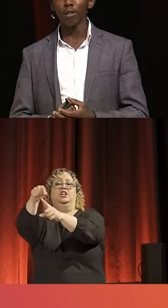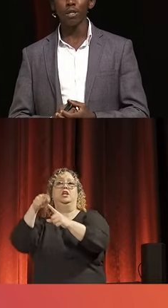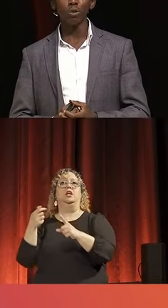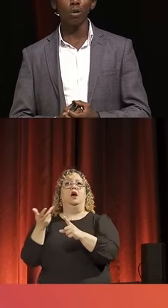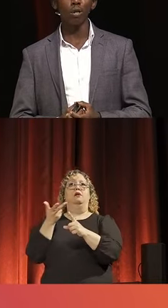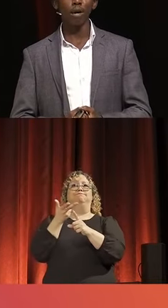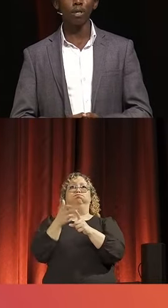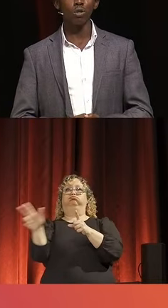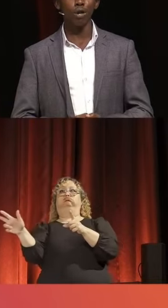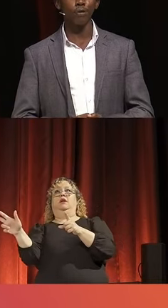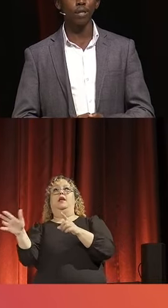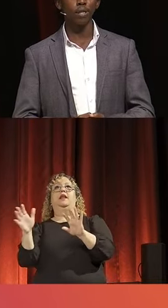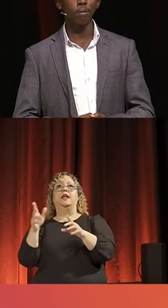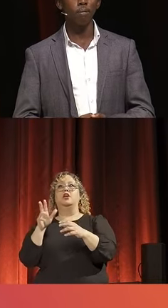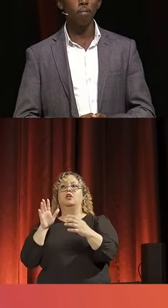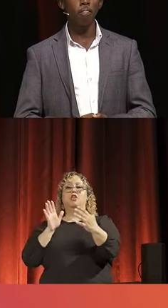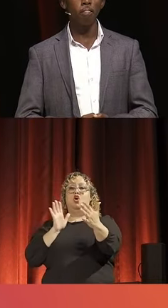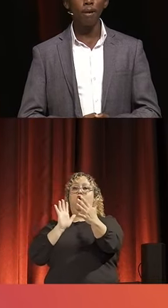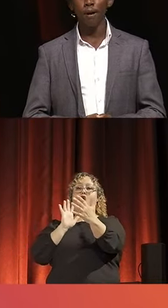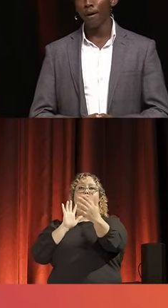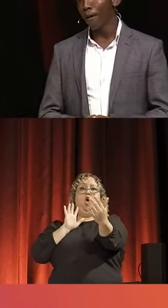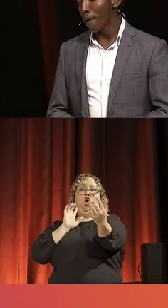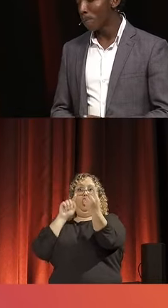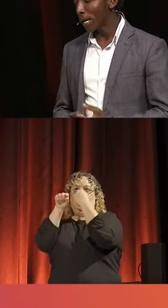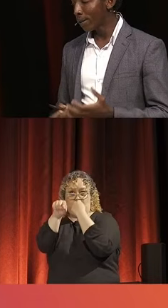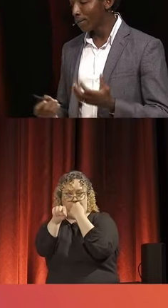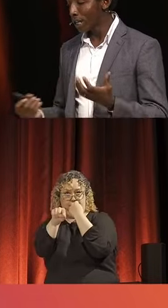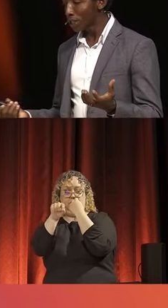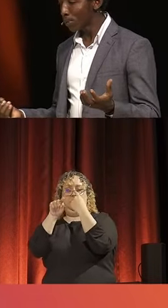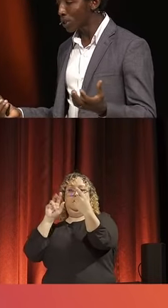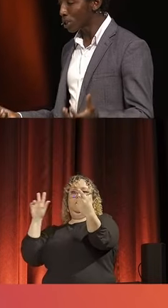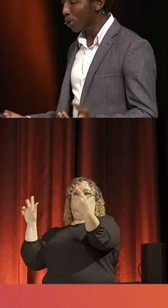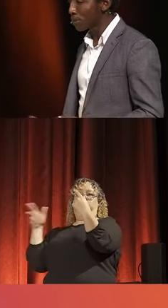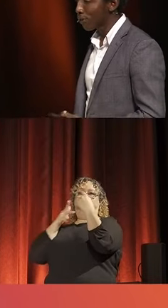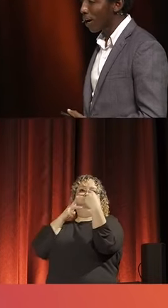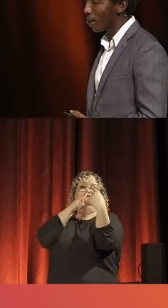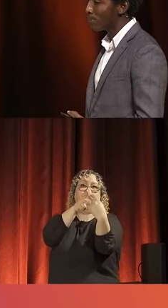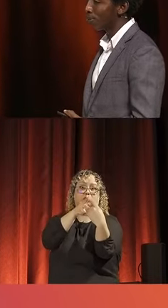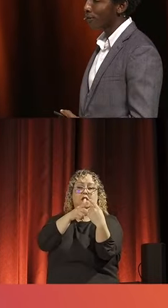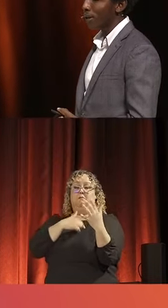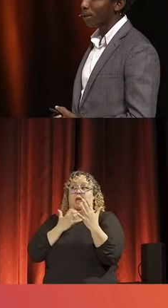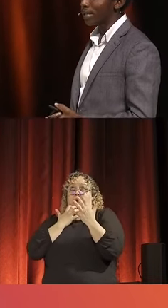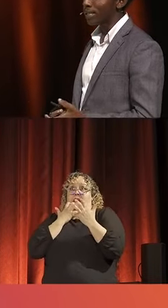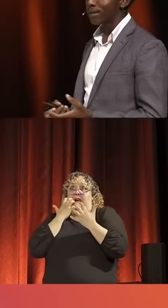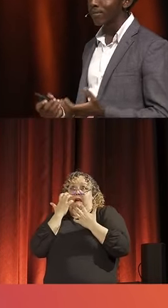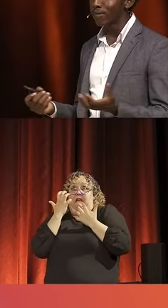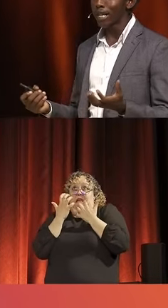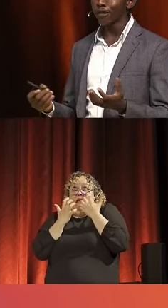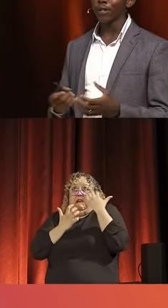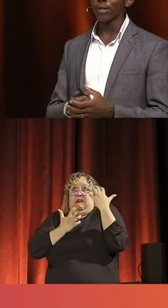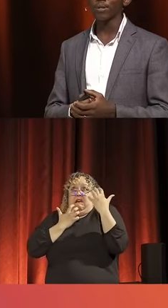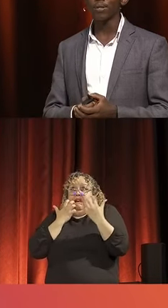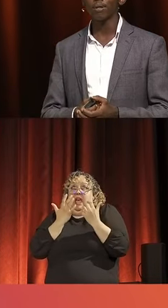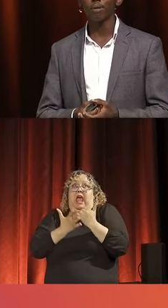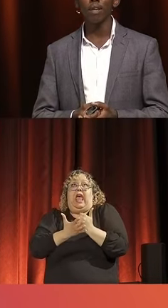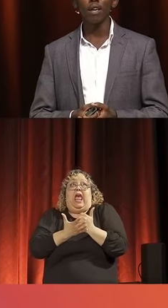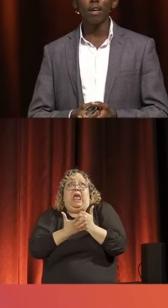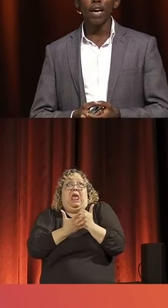driving into oncoming traffic. My desperate screams for help fell on deaf